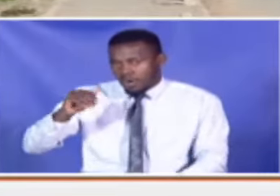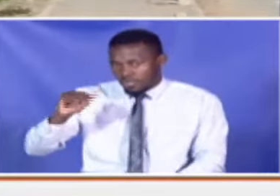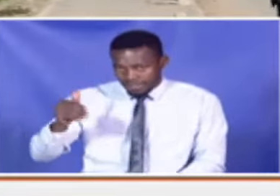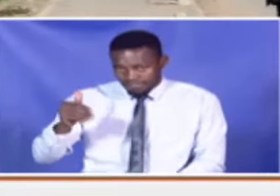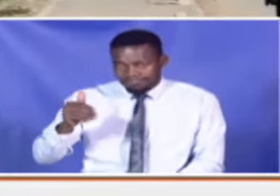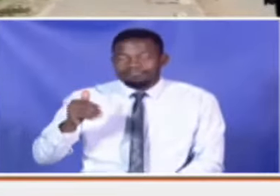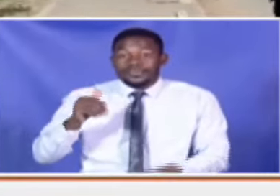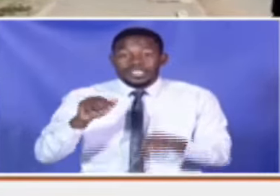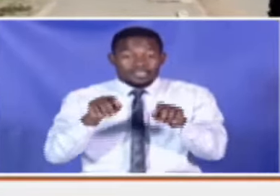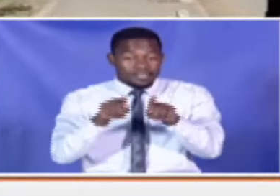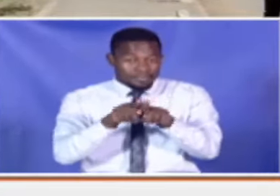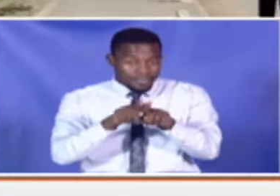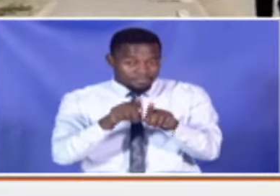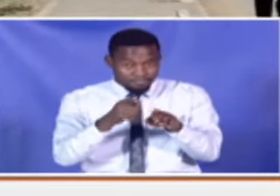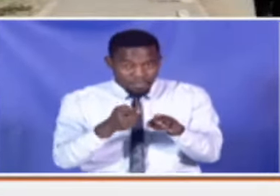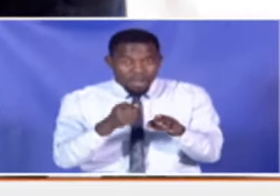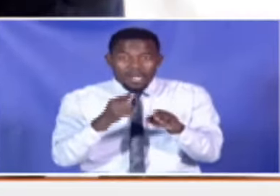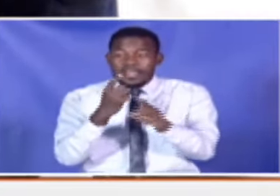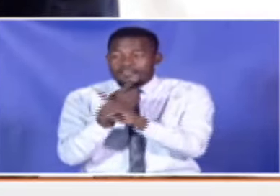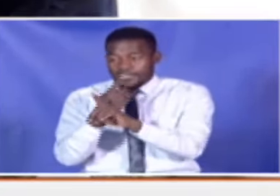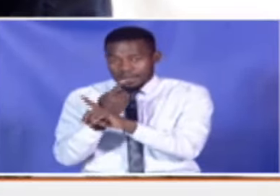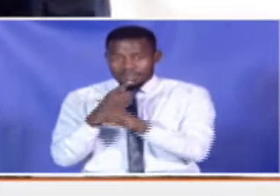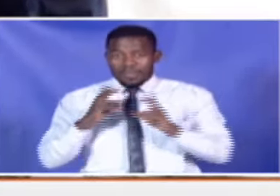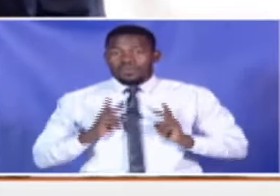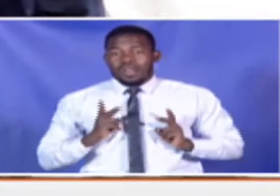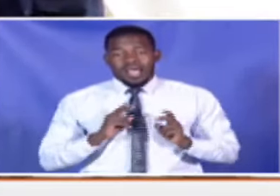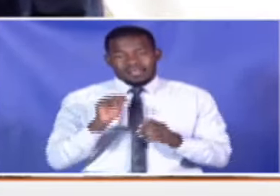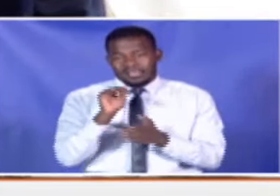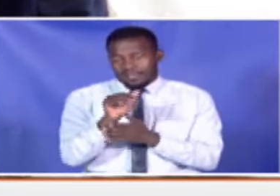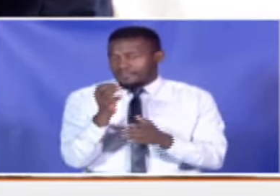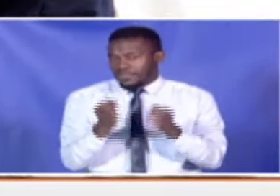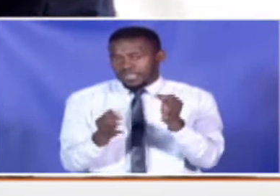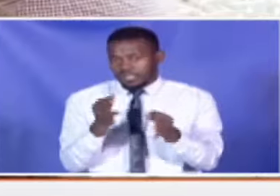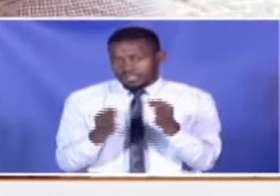relentlessly, demanding answers, justice and closure.